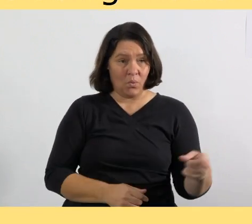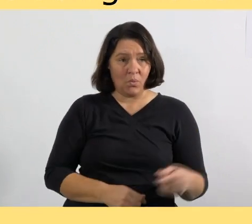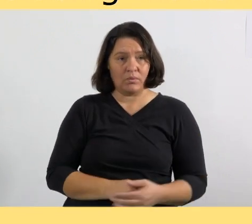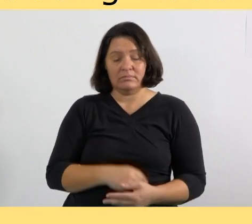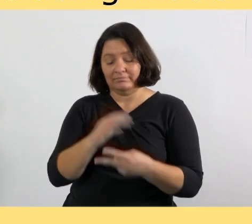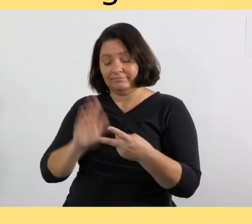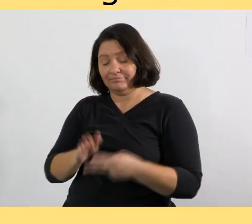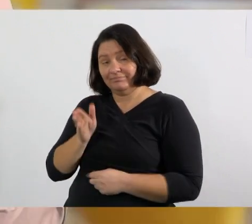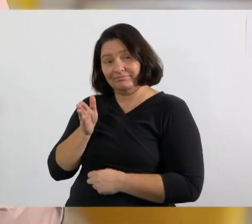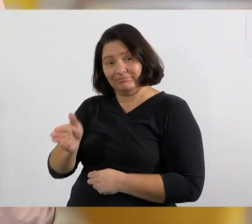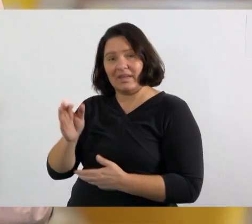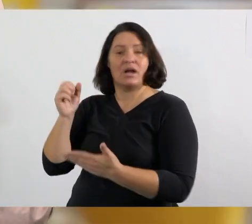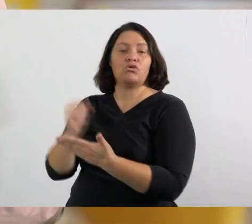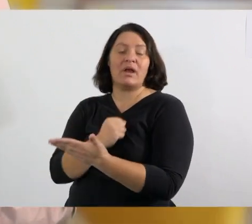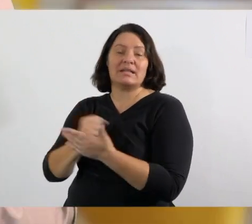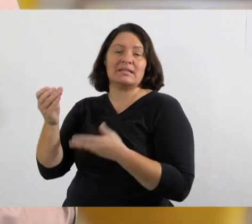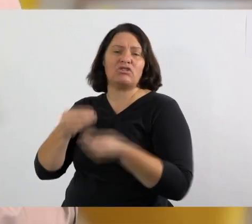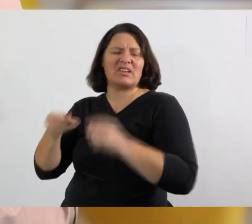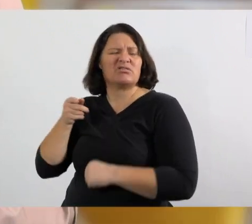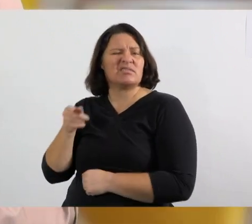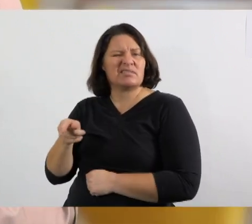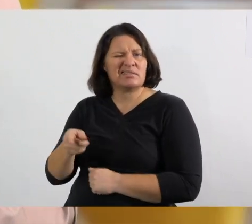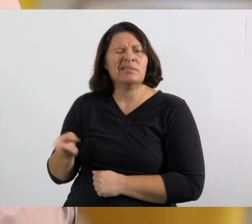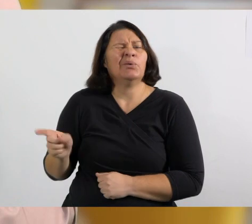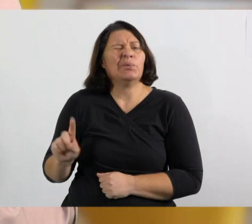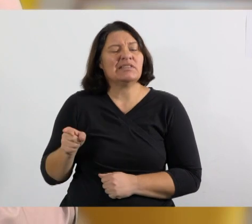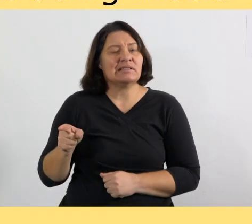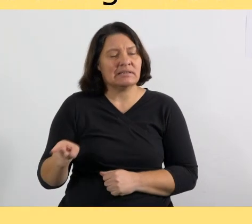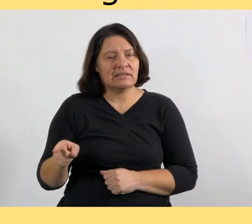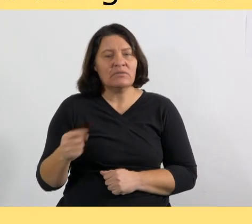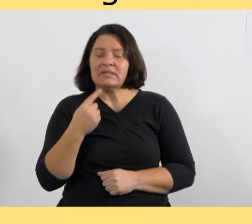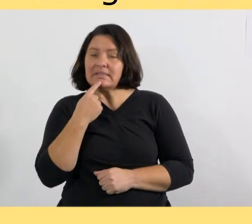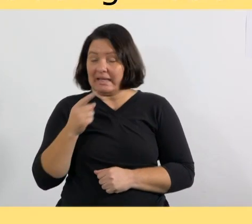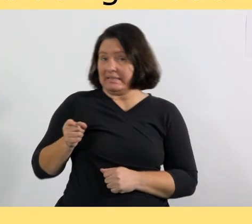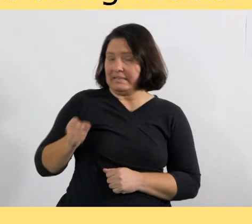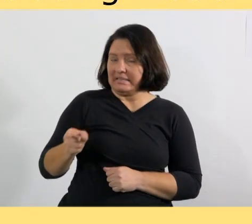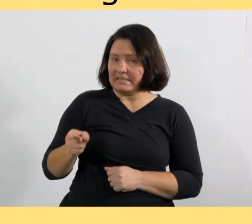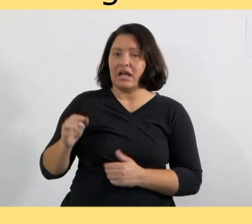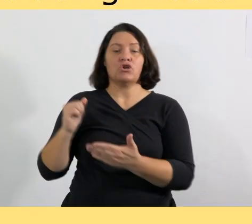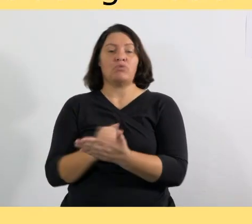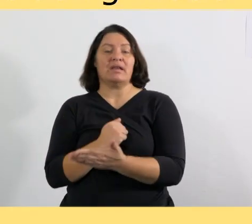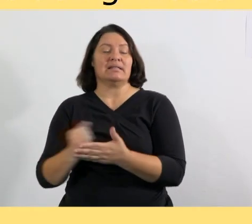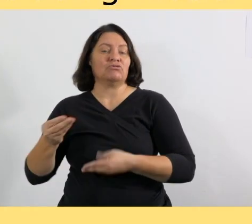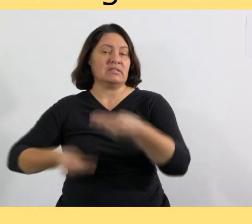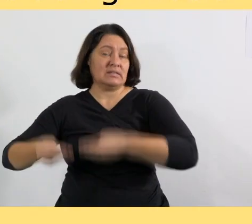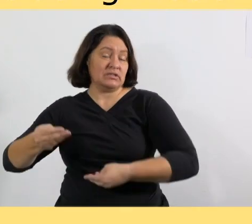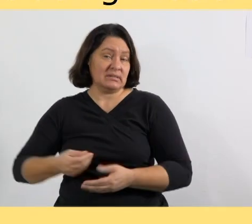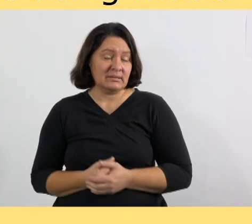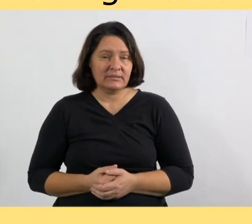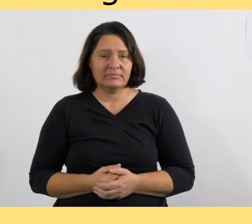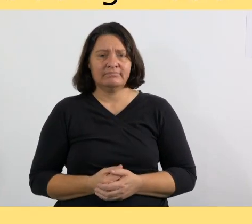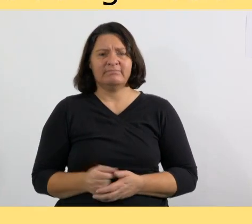about when we say this is a credit transaction? These are transactions that involve